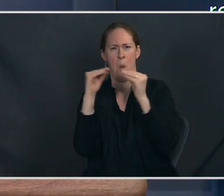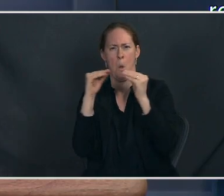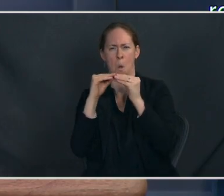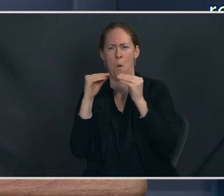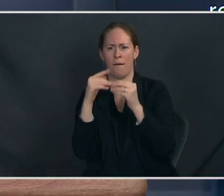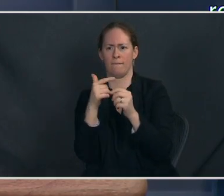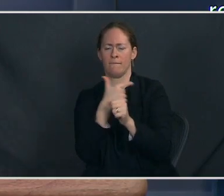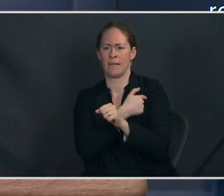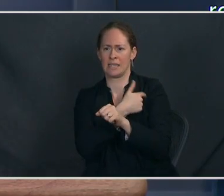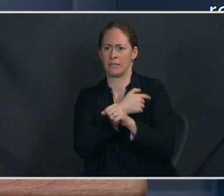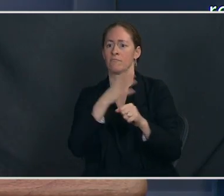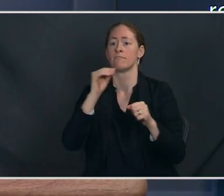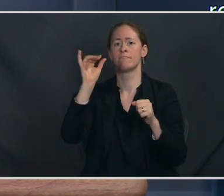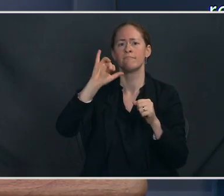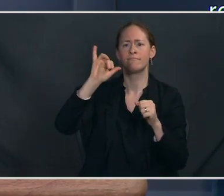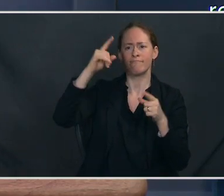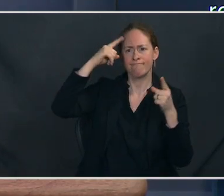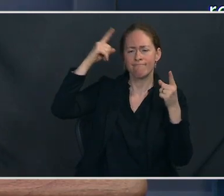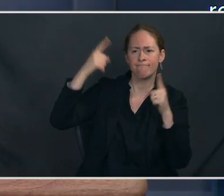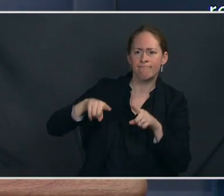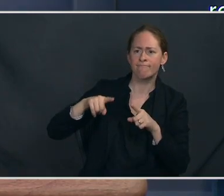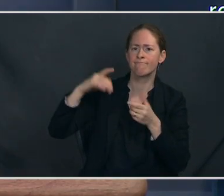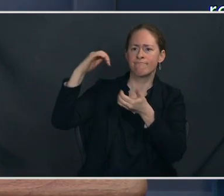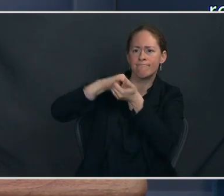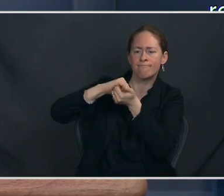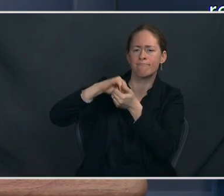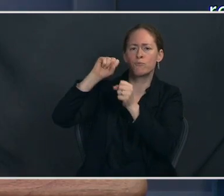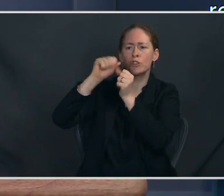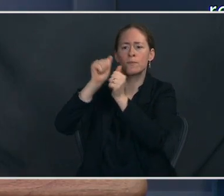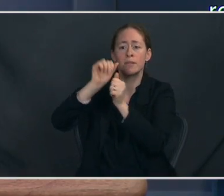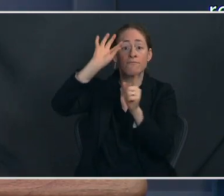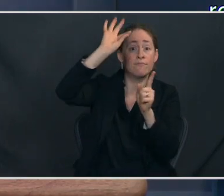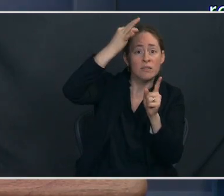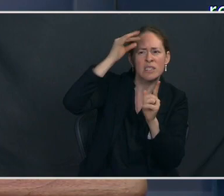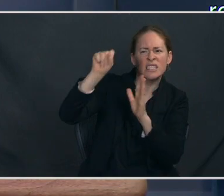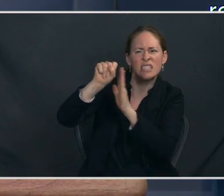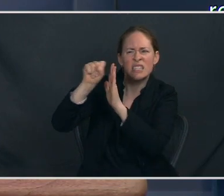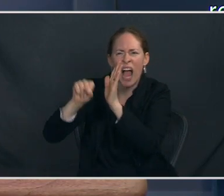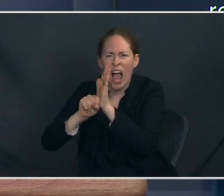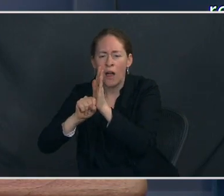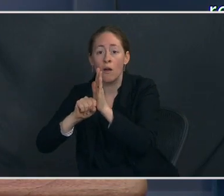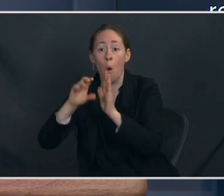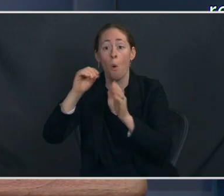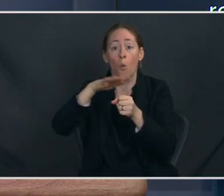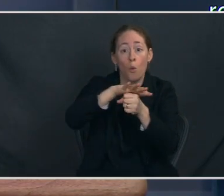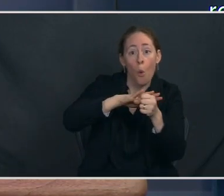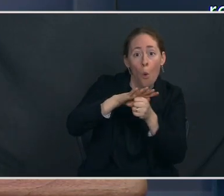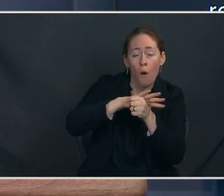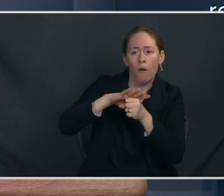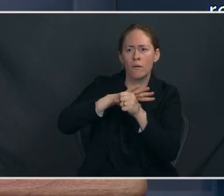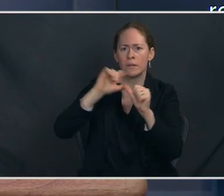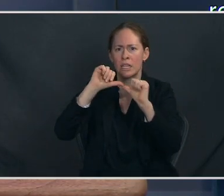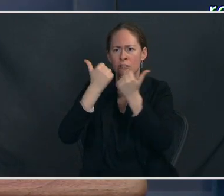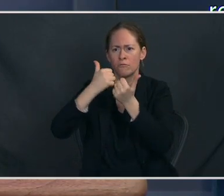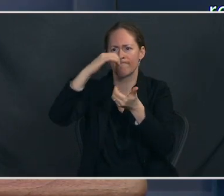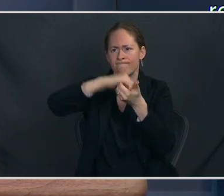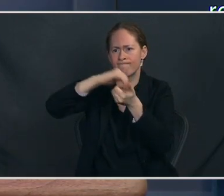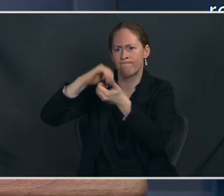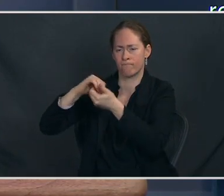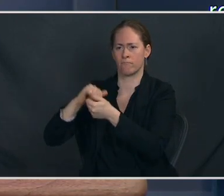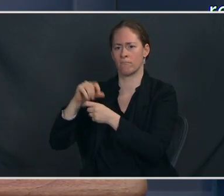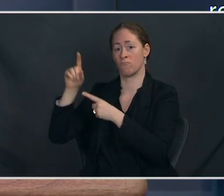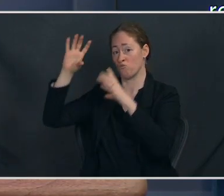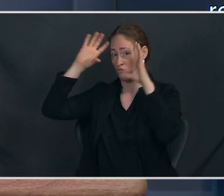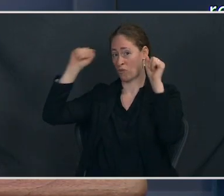federal government and state and local leaders on the ground is key to getting that done. The President will speak later today on those efforts